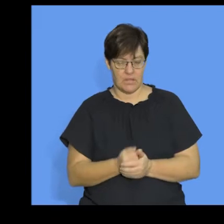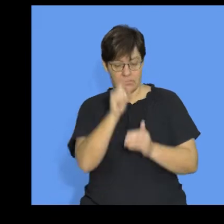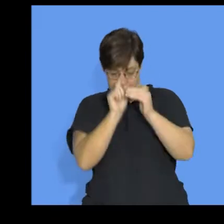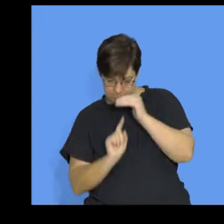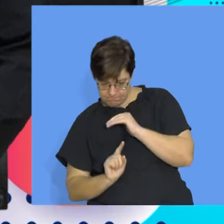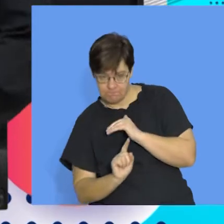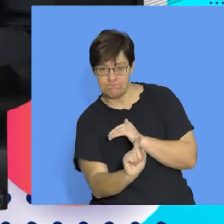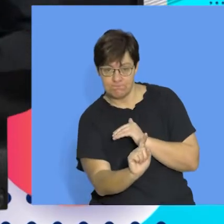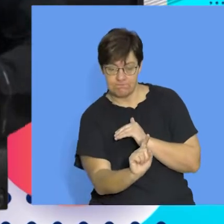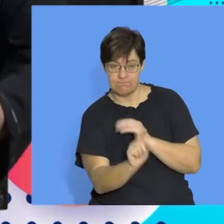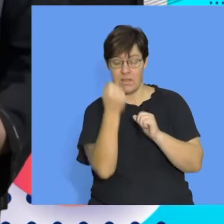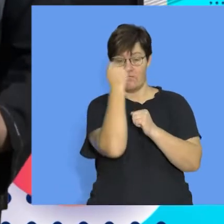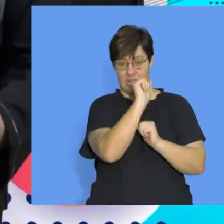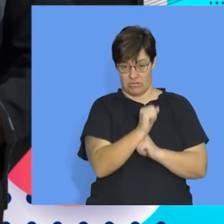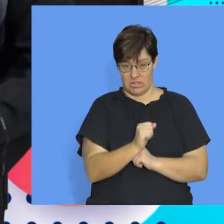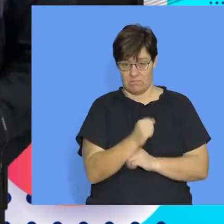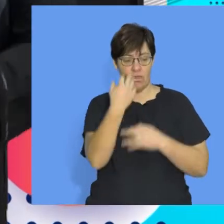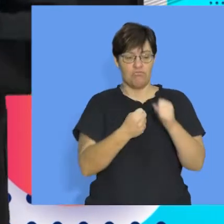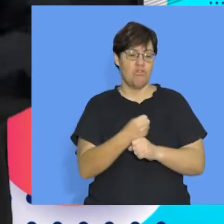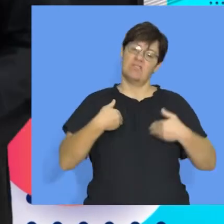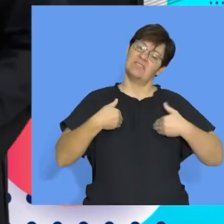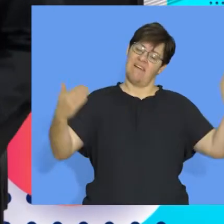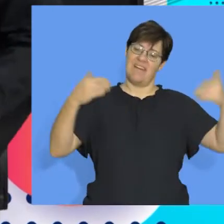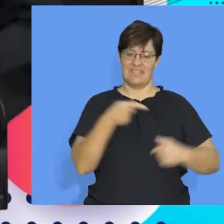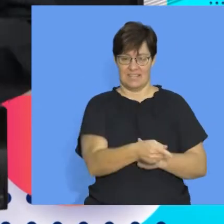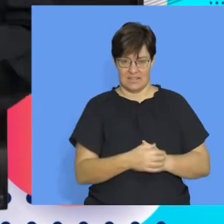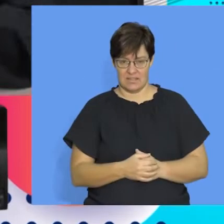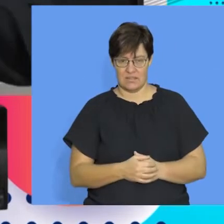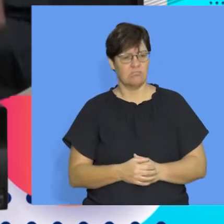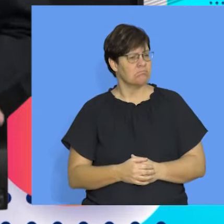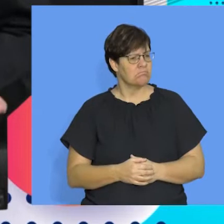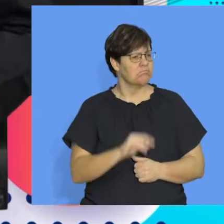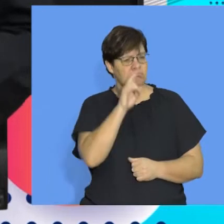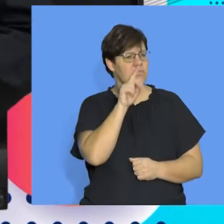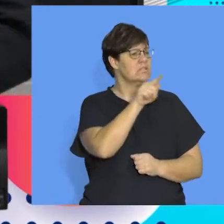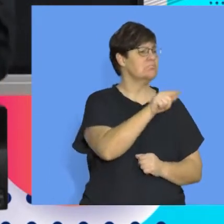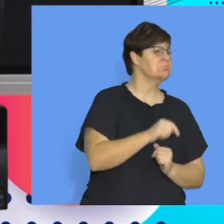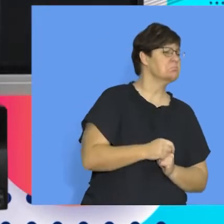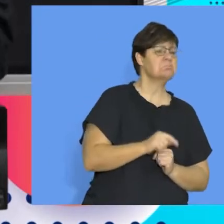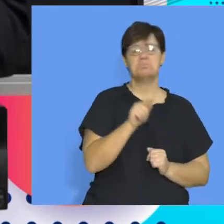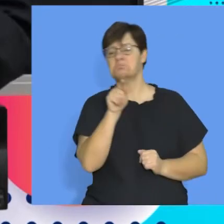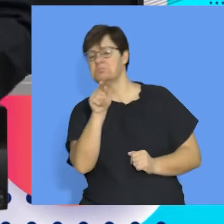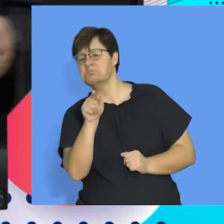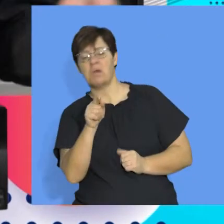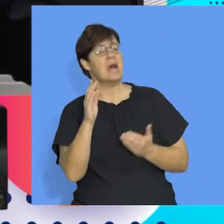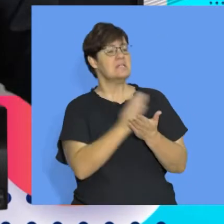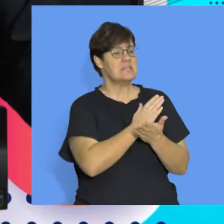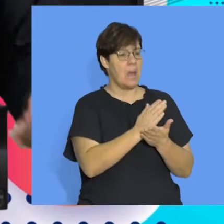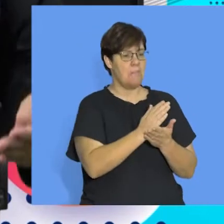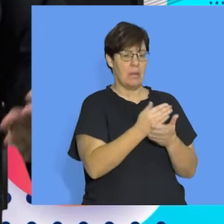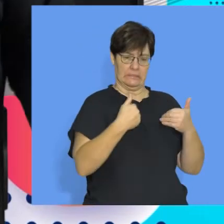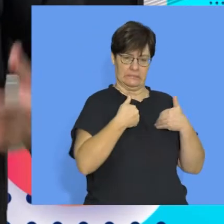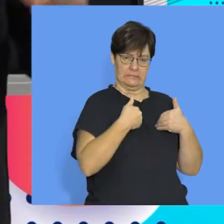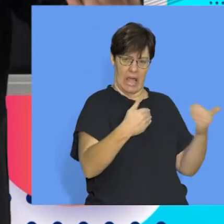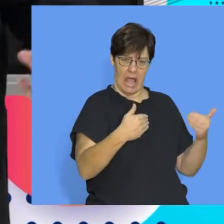factory at the beginning of the year, you will find some items in a semi-state of manufacture.